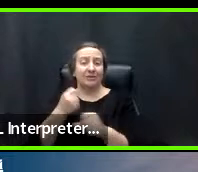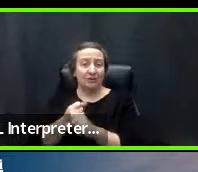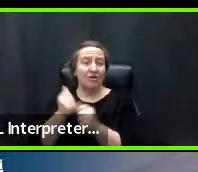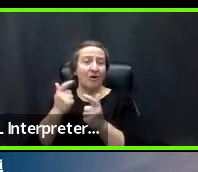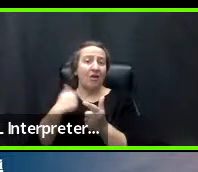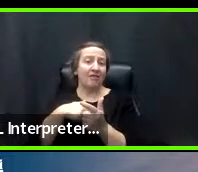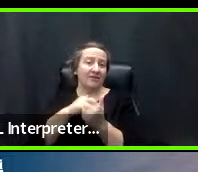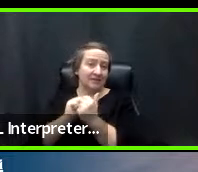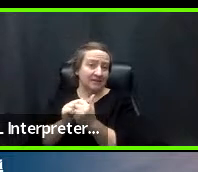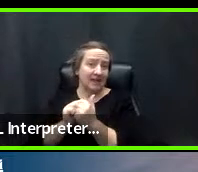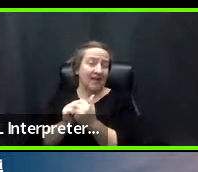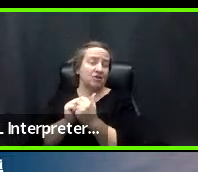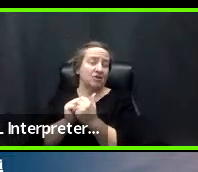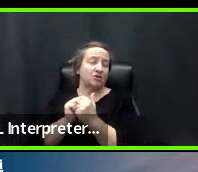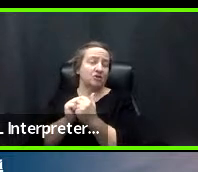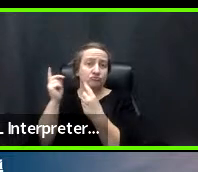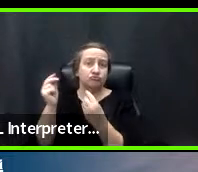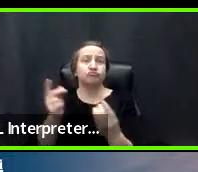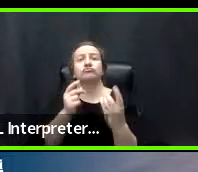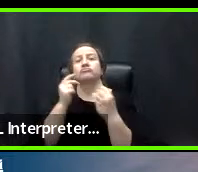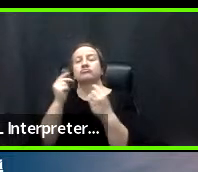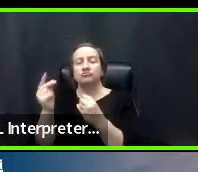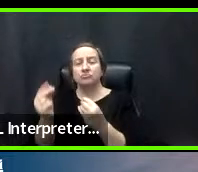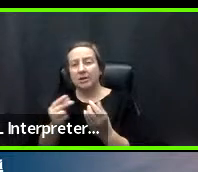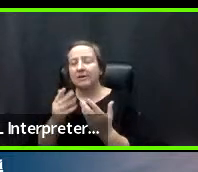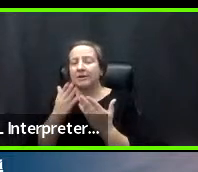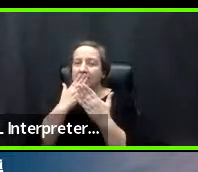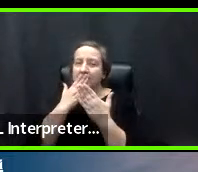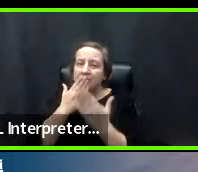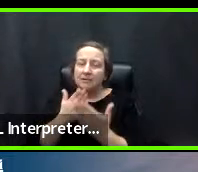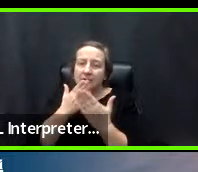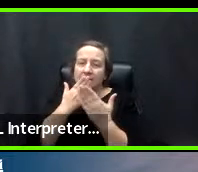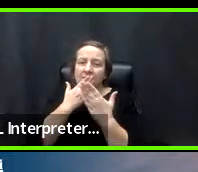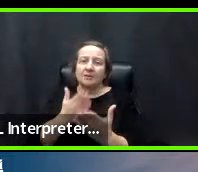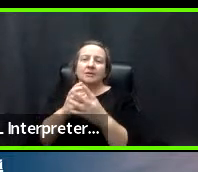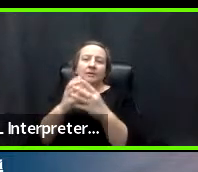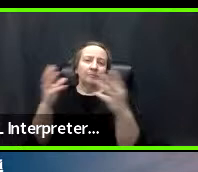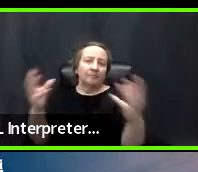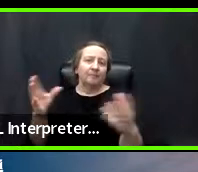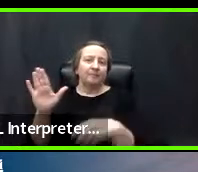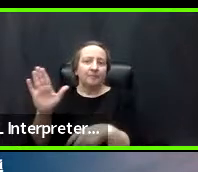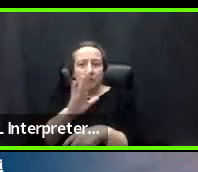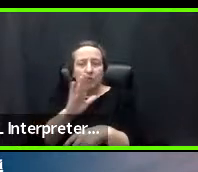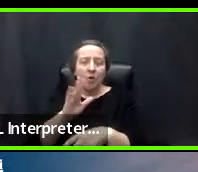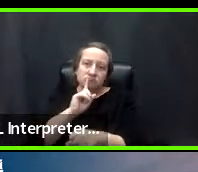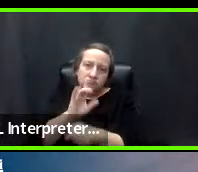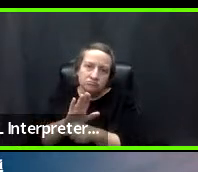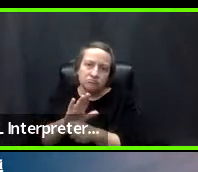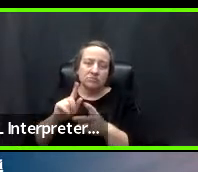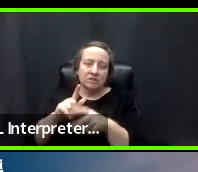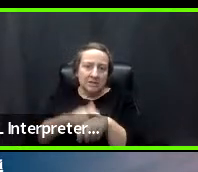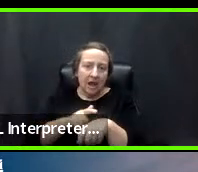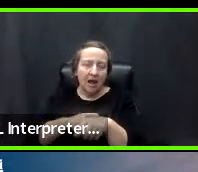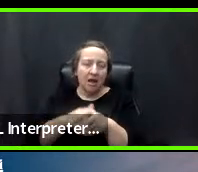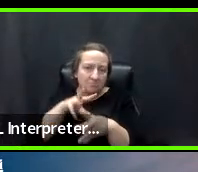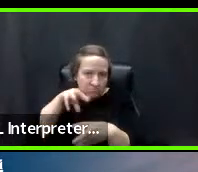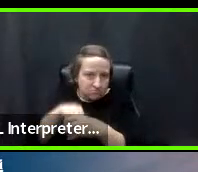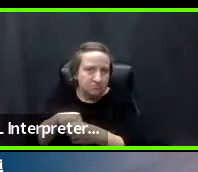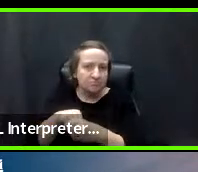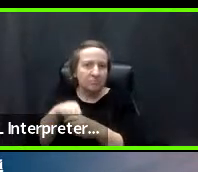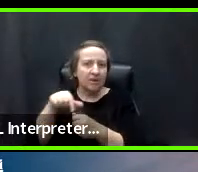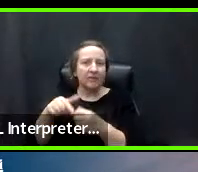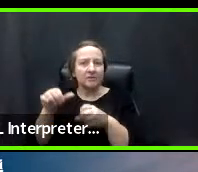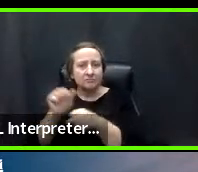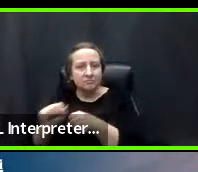together on this journey, and just cannot thank you enough for all of your dedication, time, and commitment to this effort and to